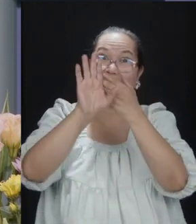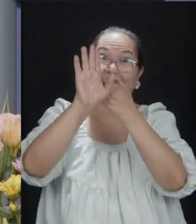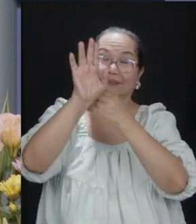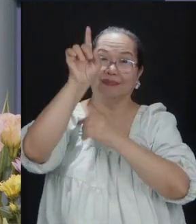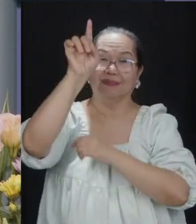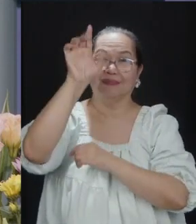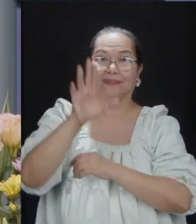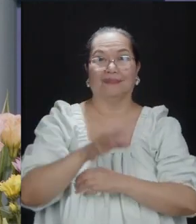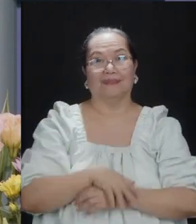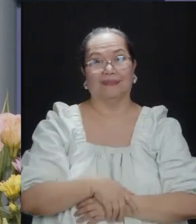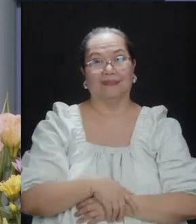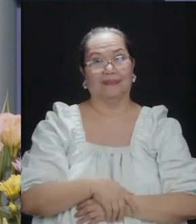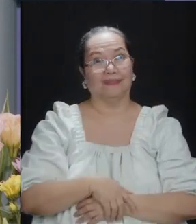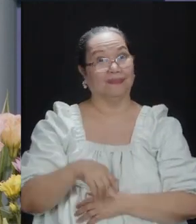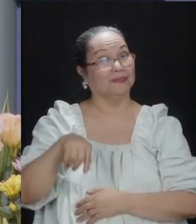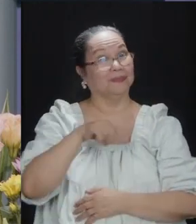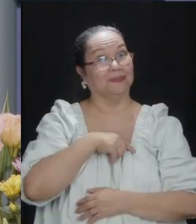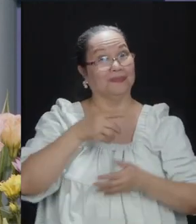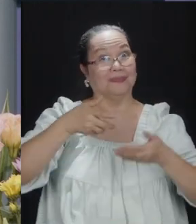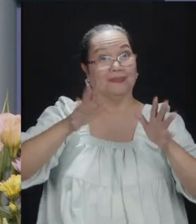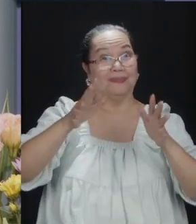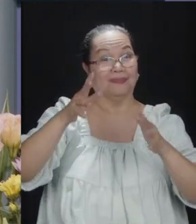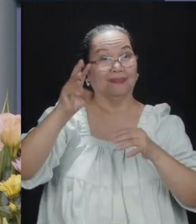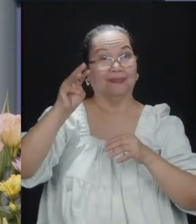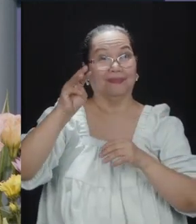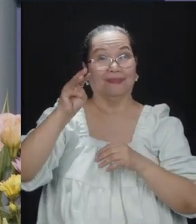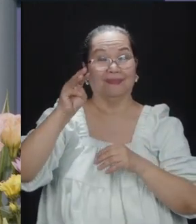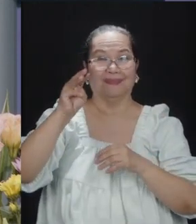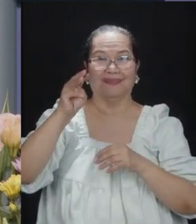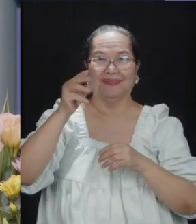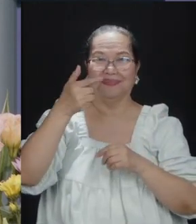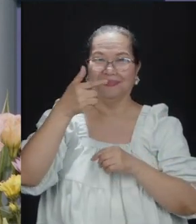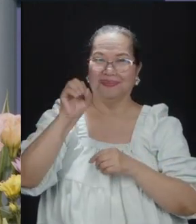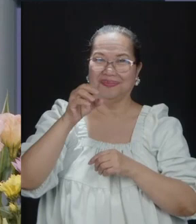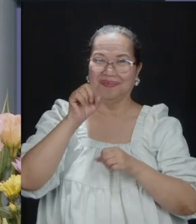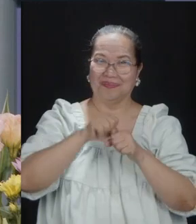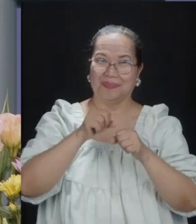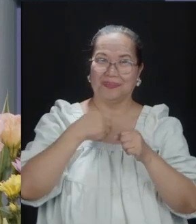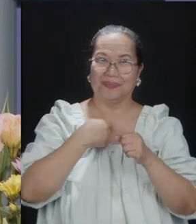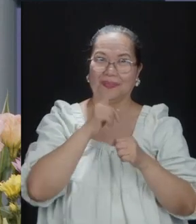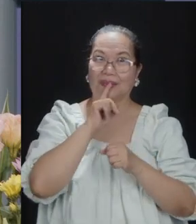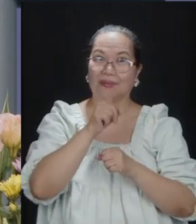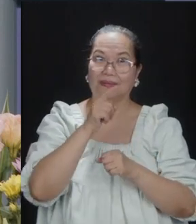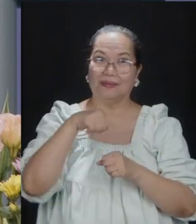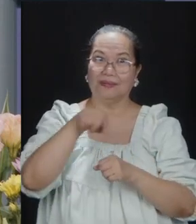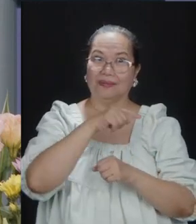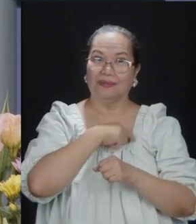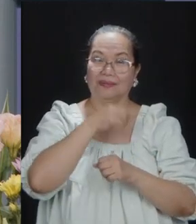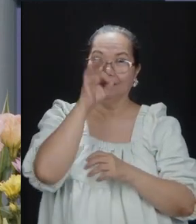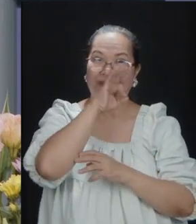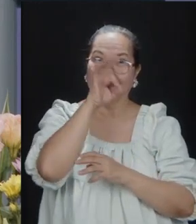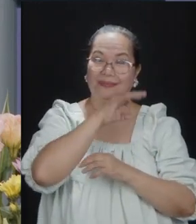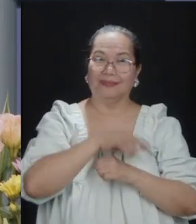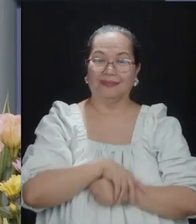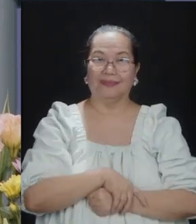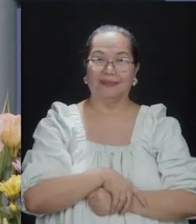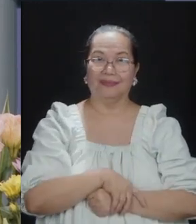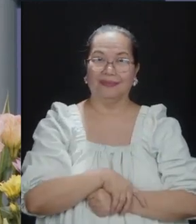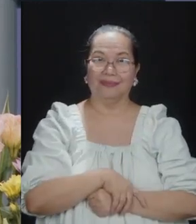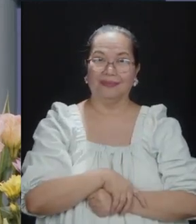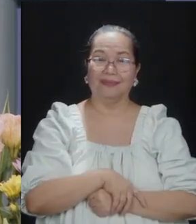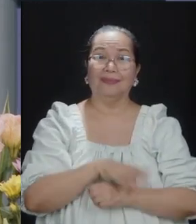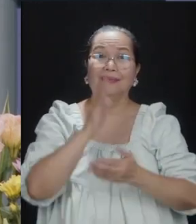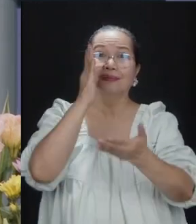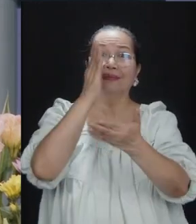God. We let them go. So, and I guess this is true for us Filipinos, resist